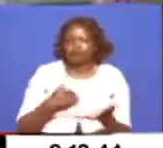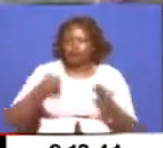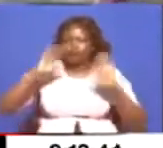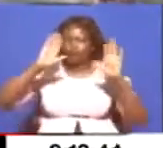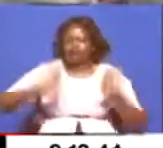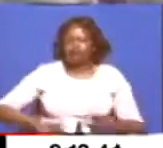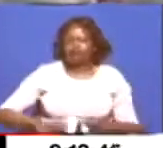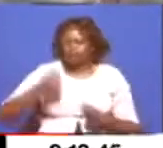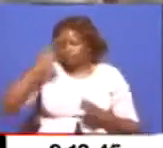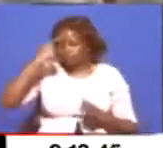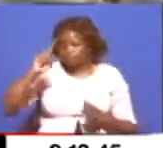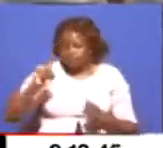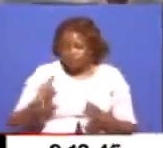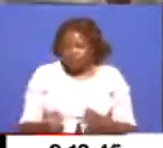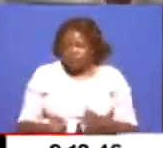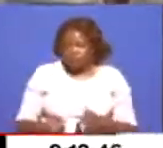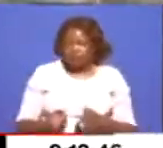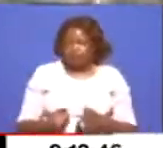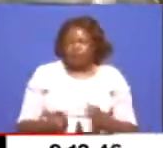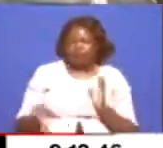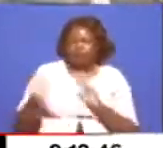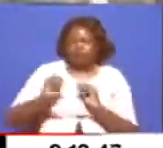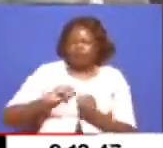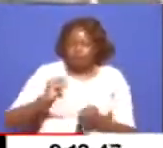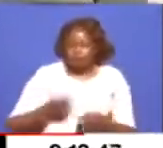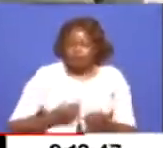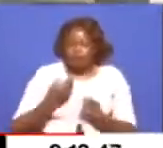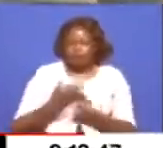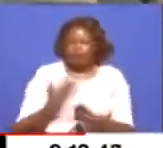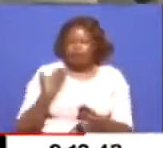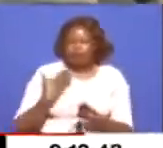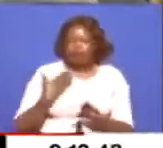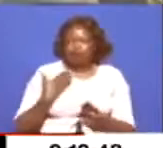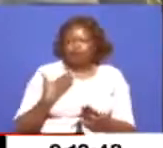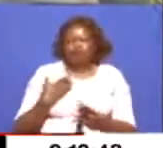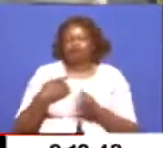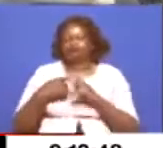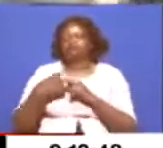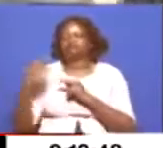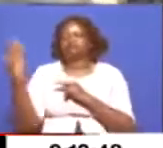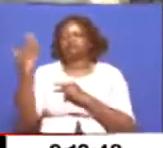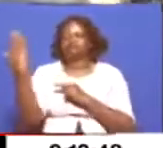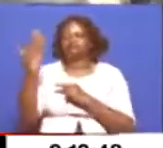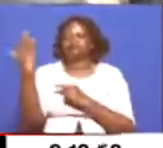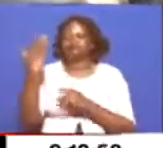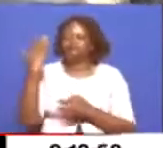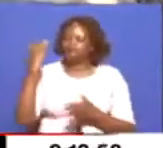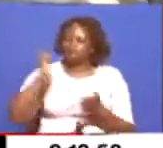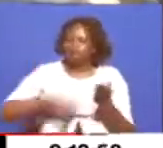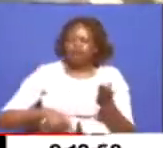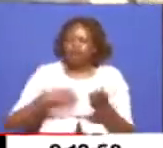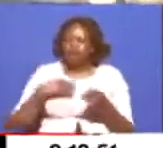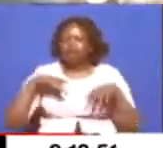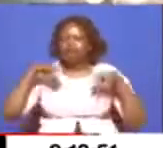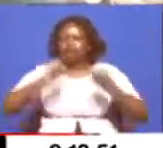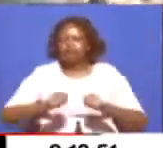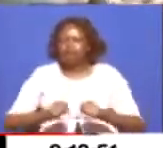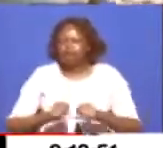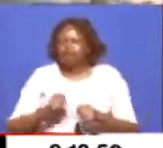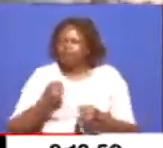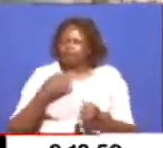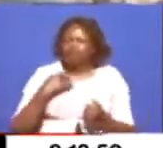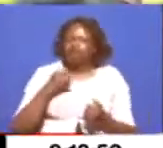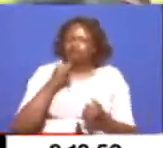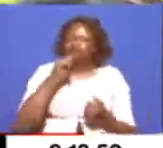a platform for them to elect us before you give us lectures on what you want to inherit and what you don't want